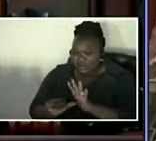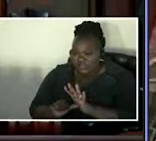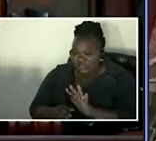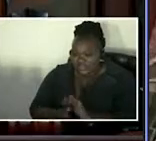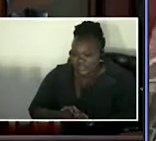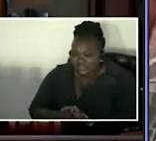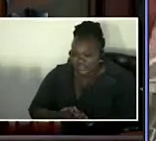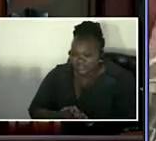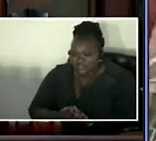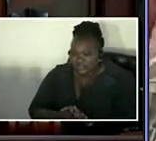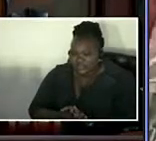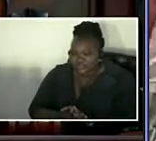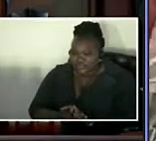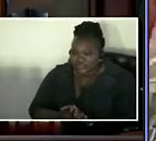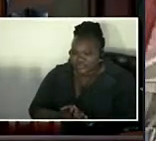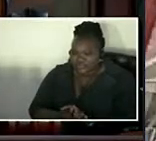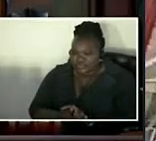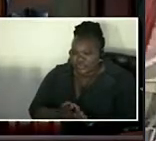is